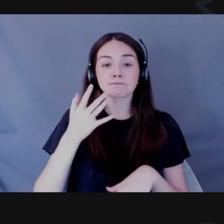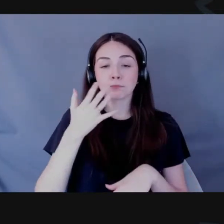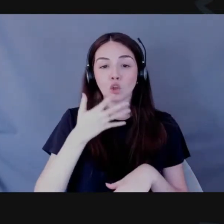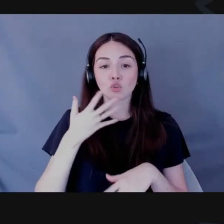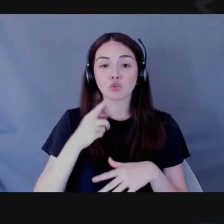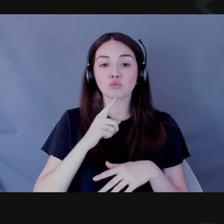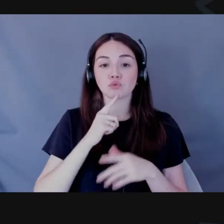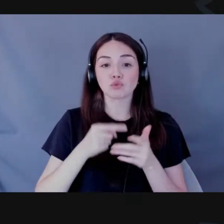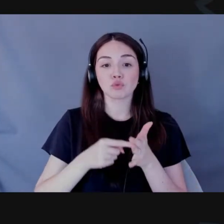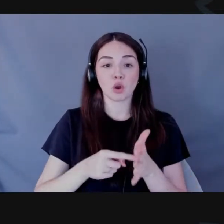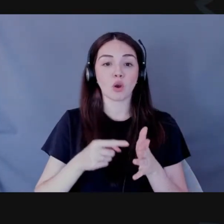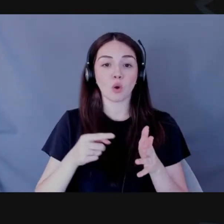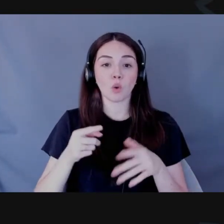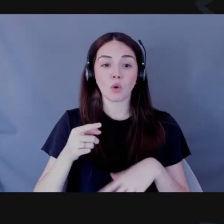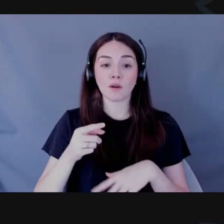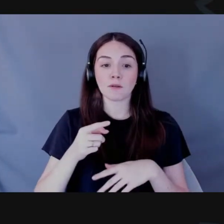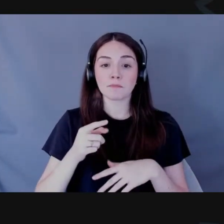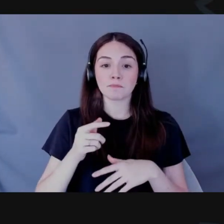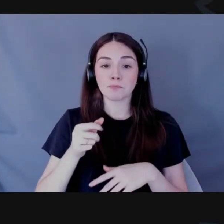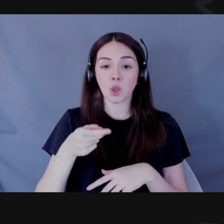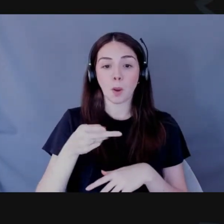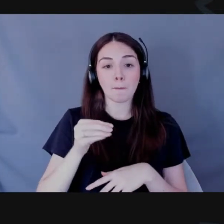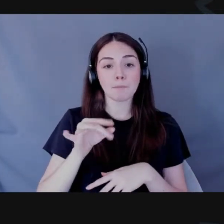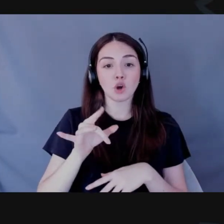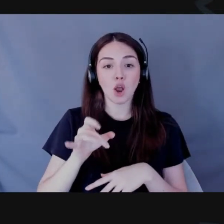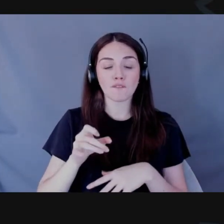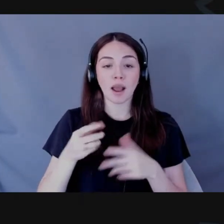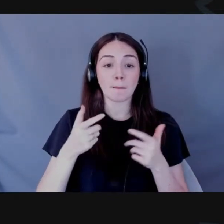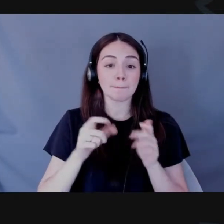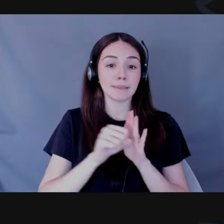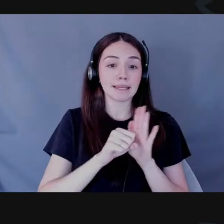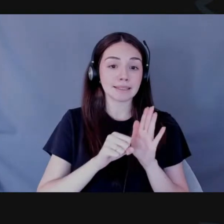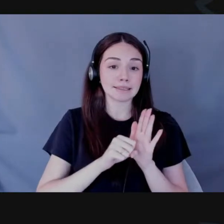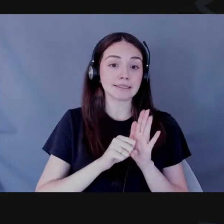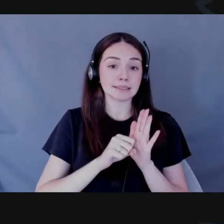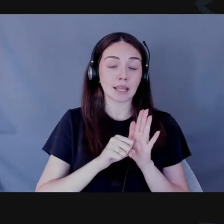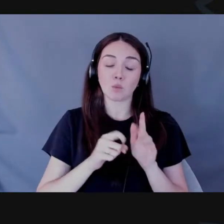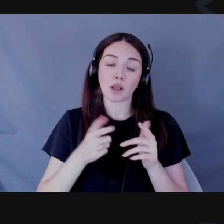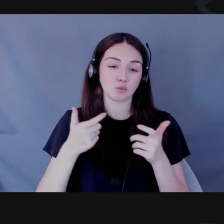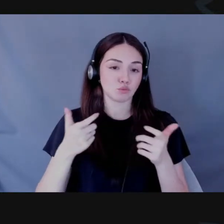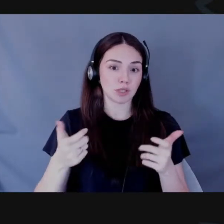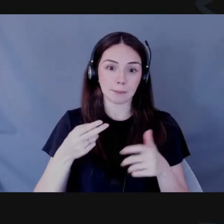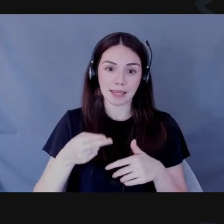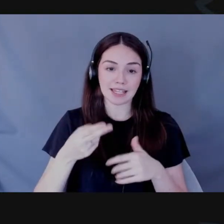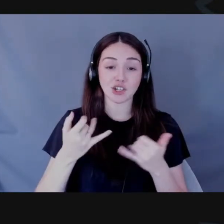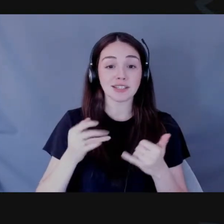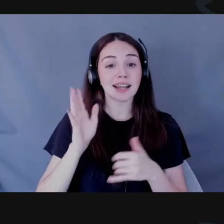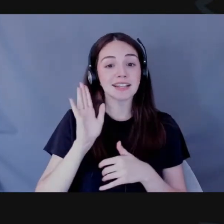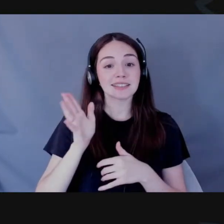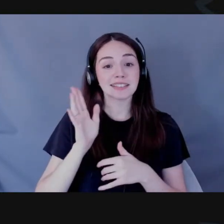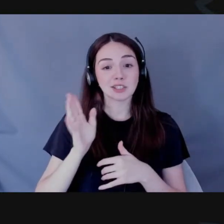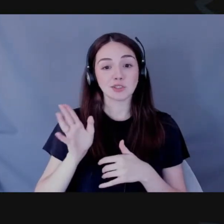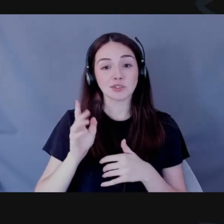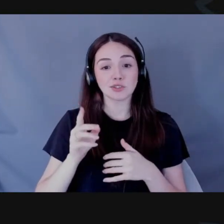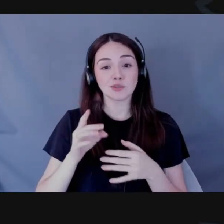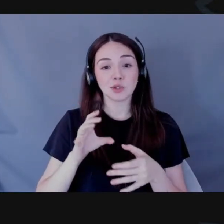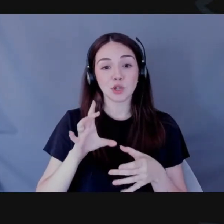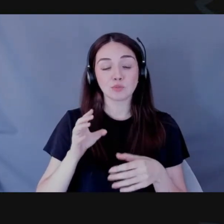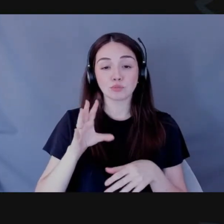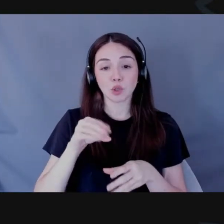small state with a very, very big history. Today's lecture features our important